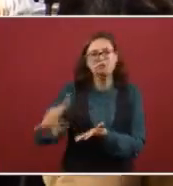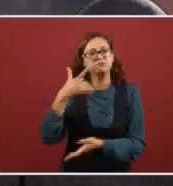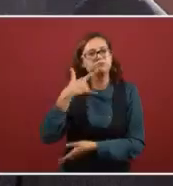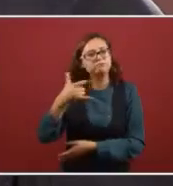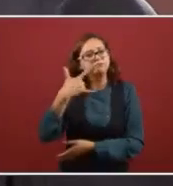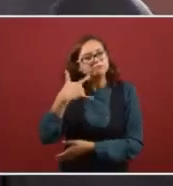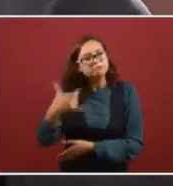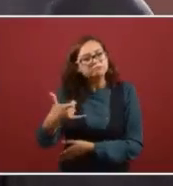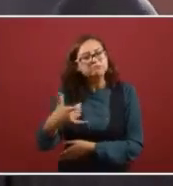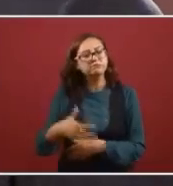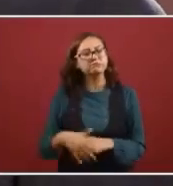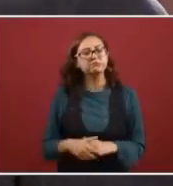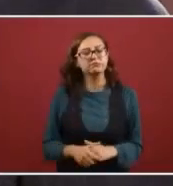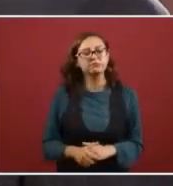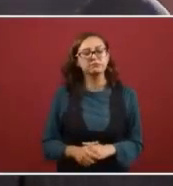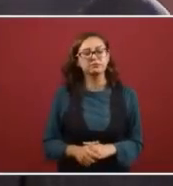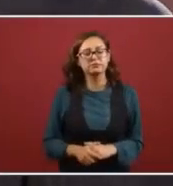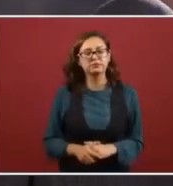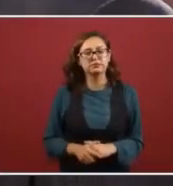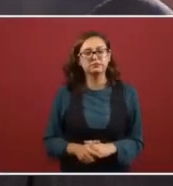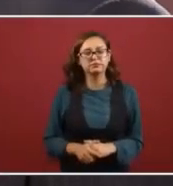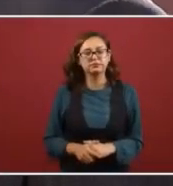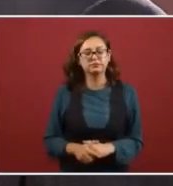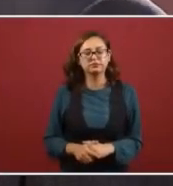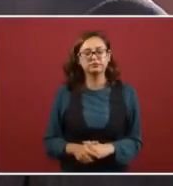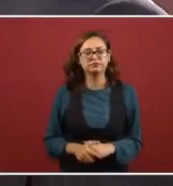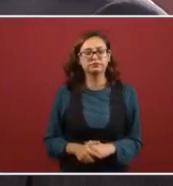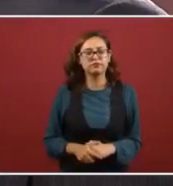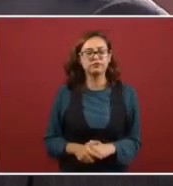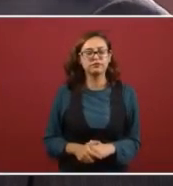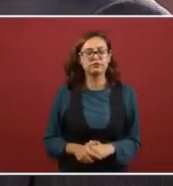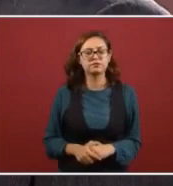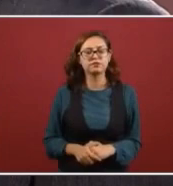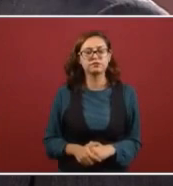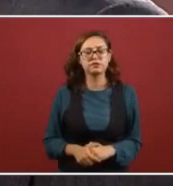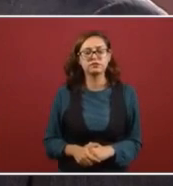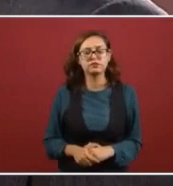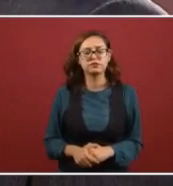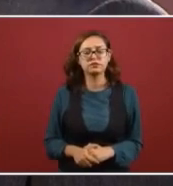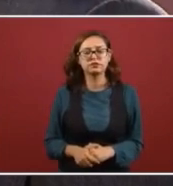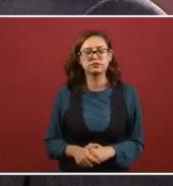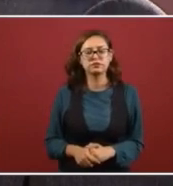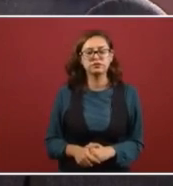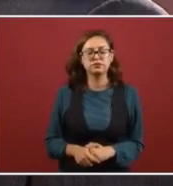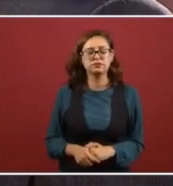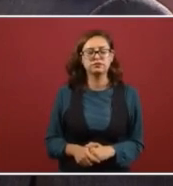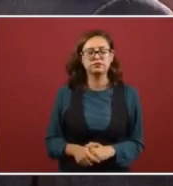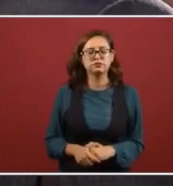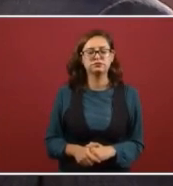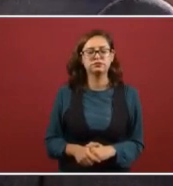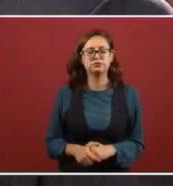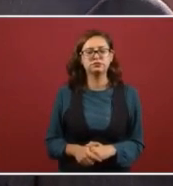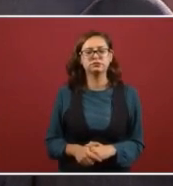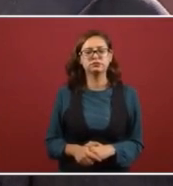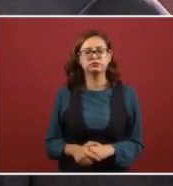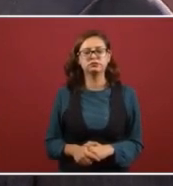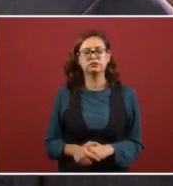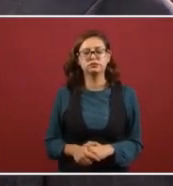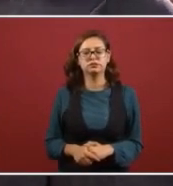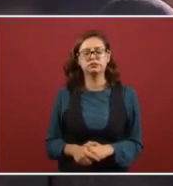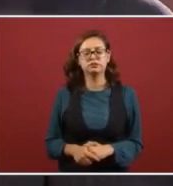family efforts. Antes Before, hasta